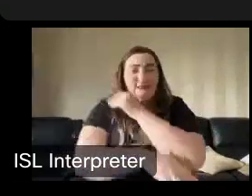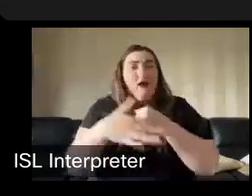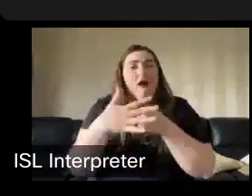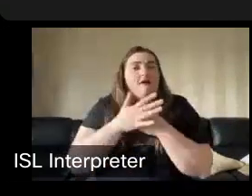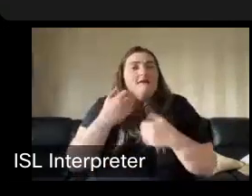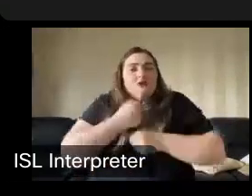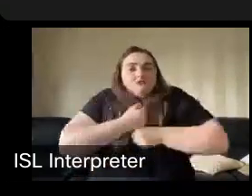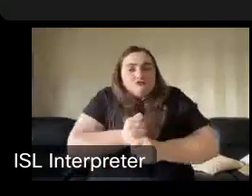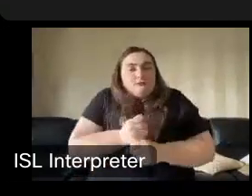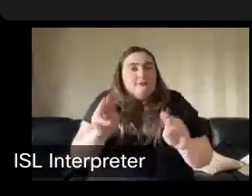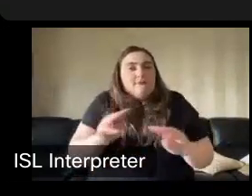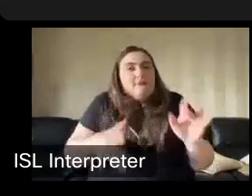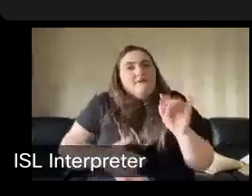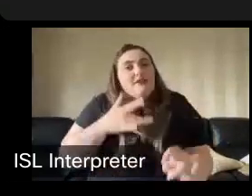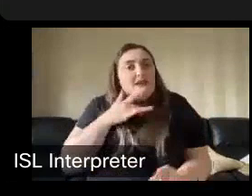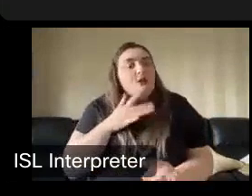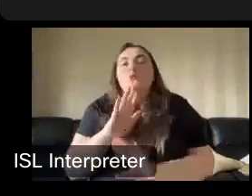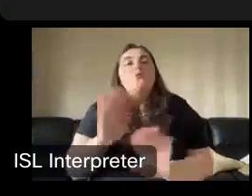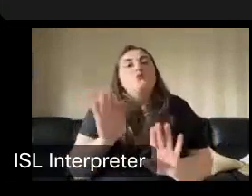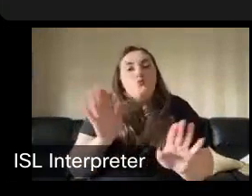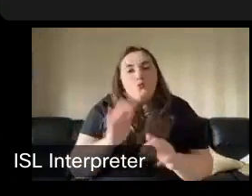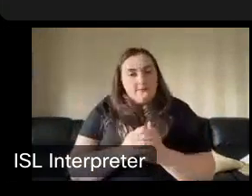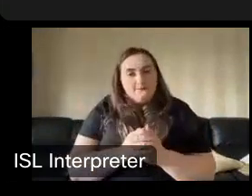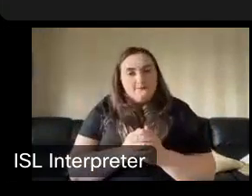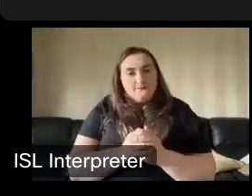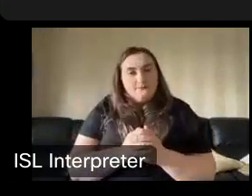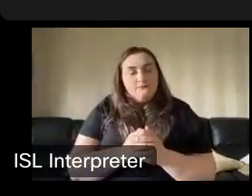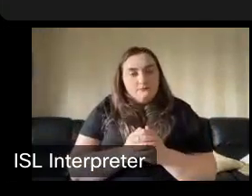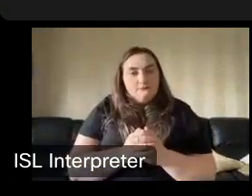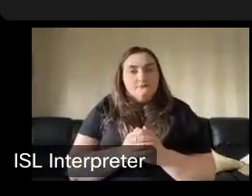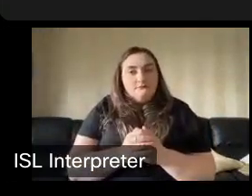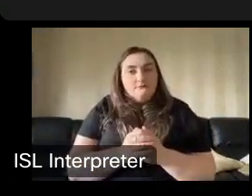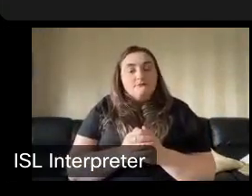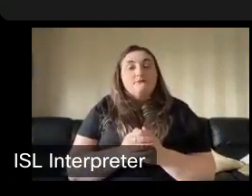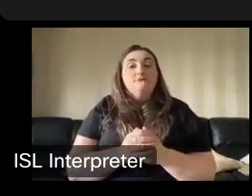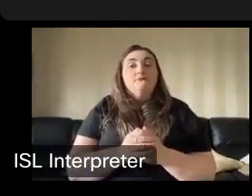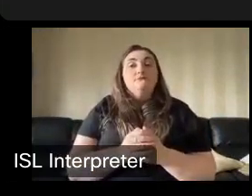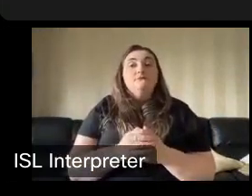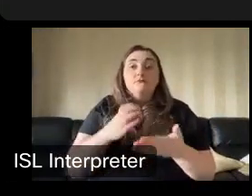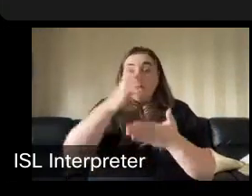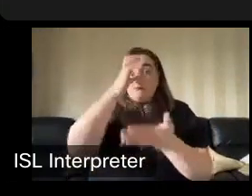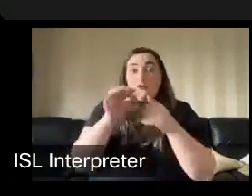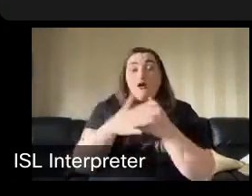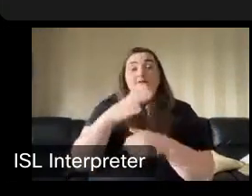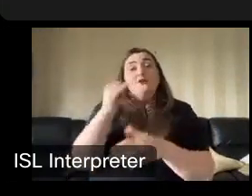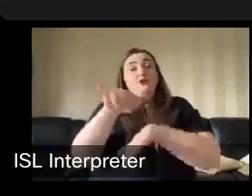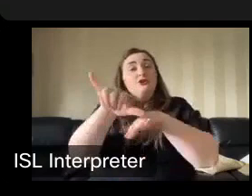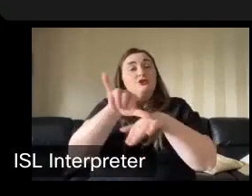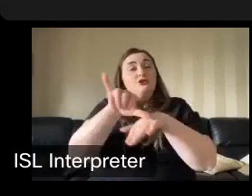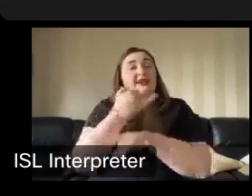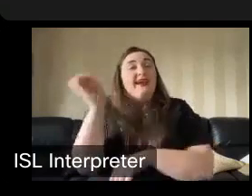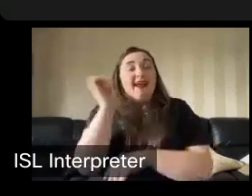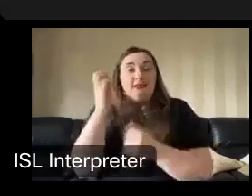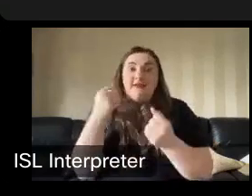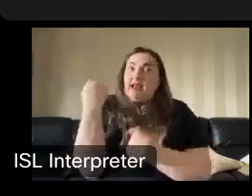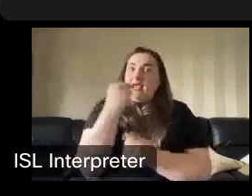that people feel. And I just want to say that again. The College of Surgeons in England have conducted some very nice